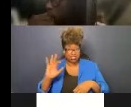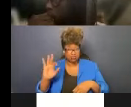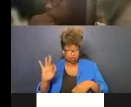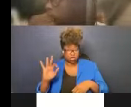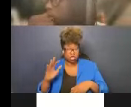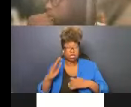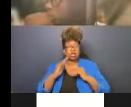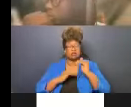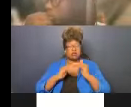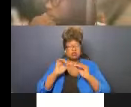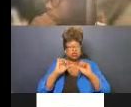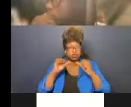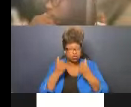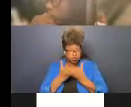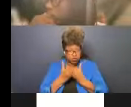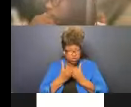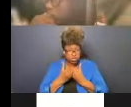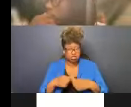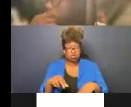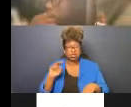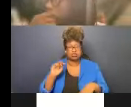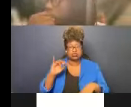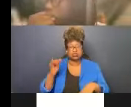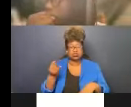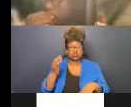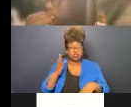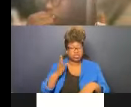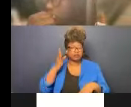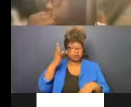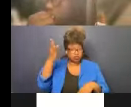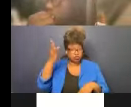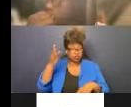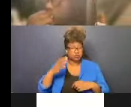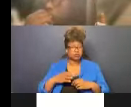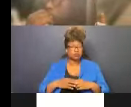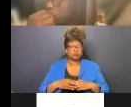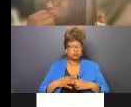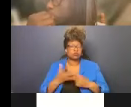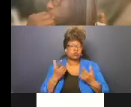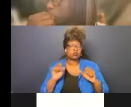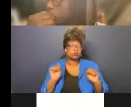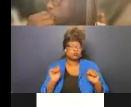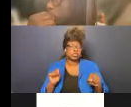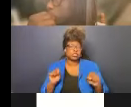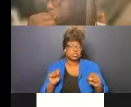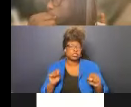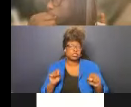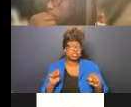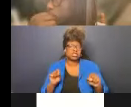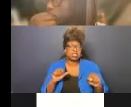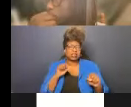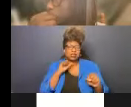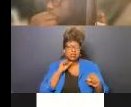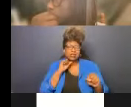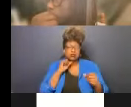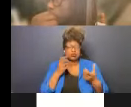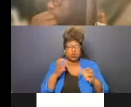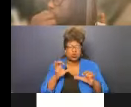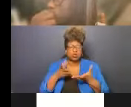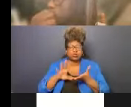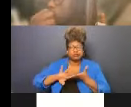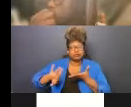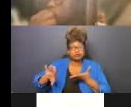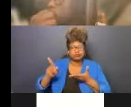Association and New Jersey Future. So potentially not to leave those folks out of the